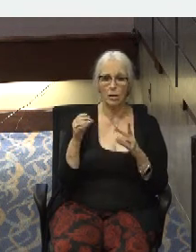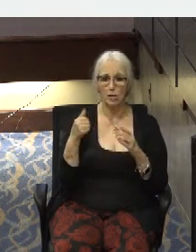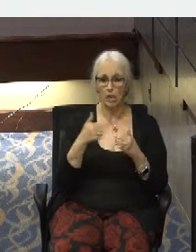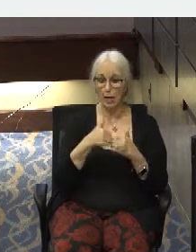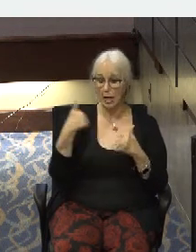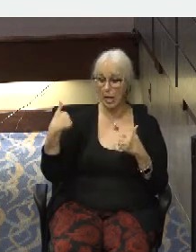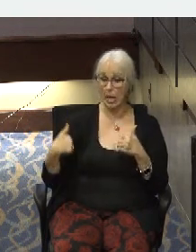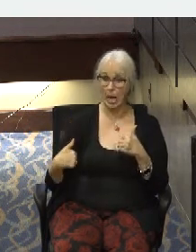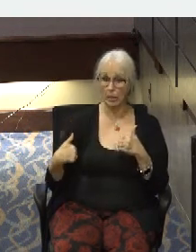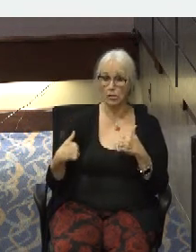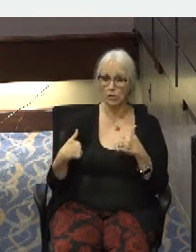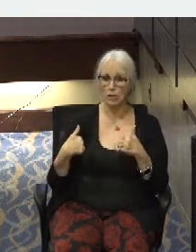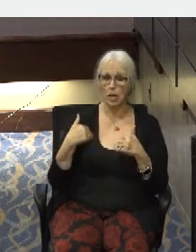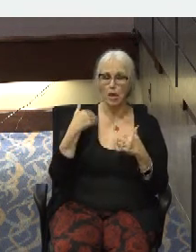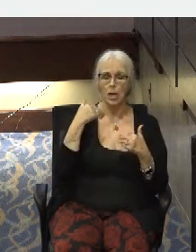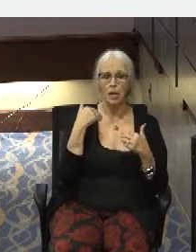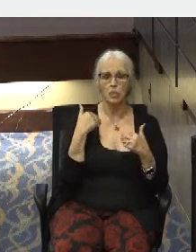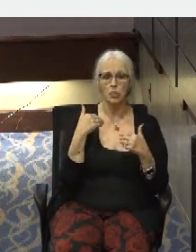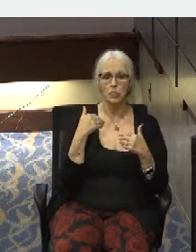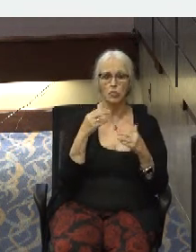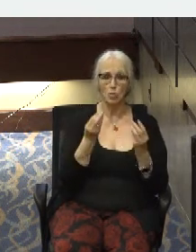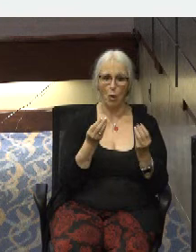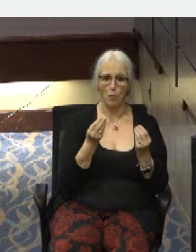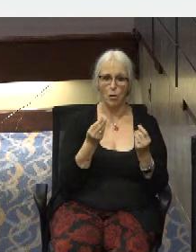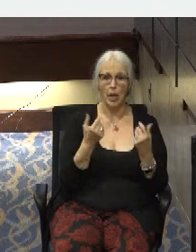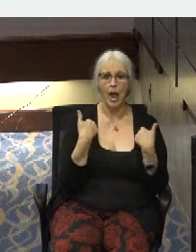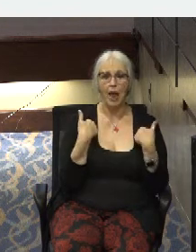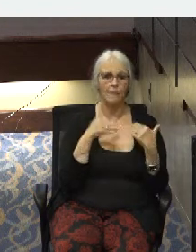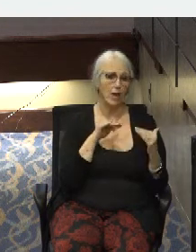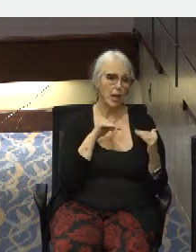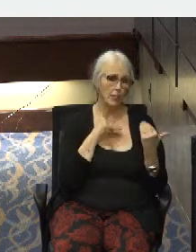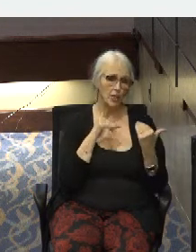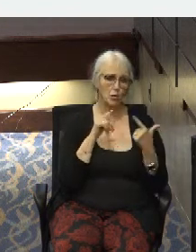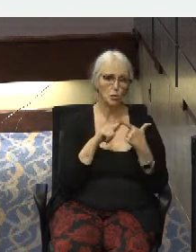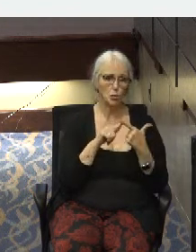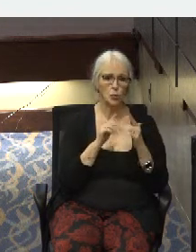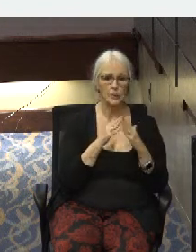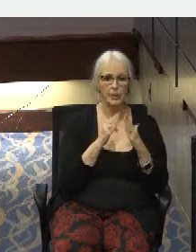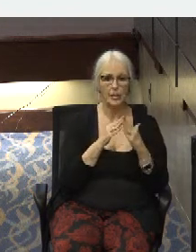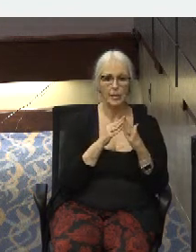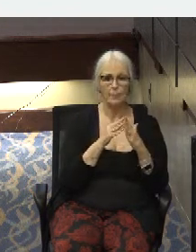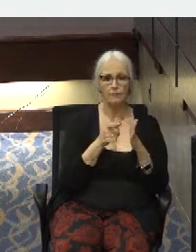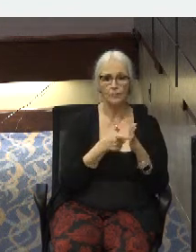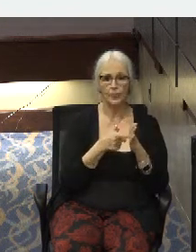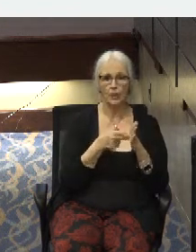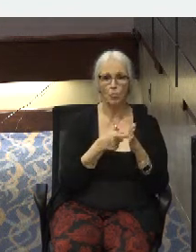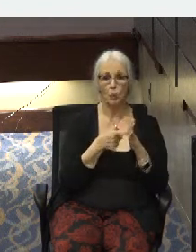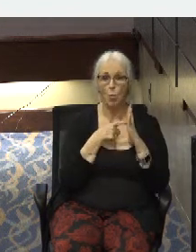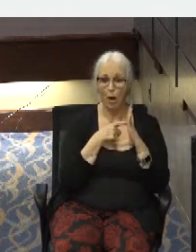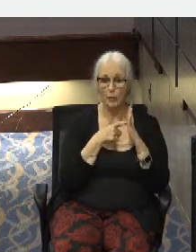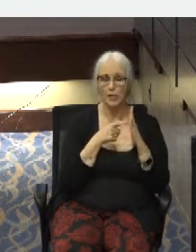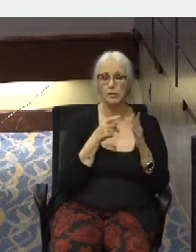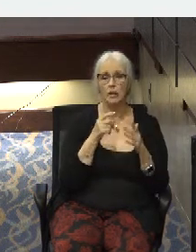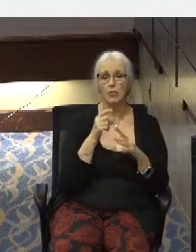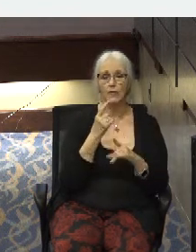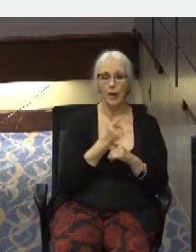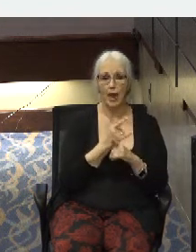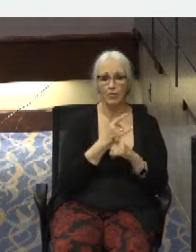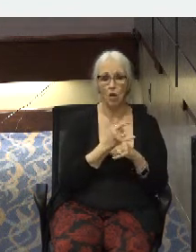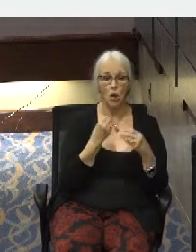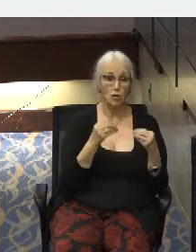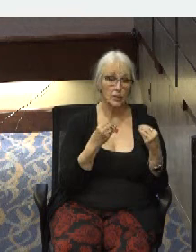does have some limitations based on our city ordinance requirements for alcohol sales, but